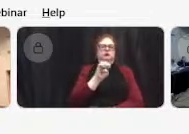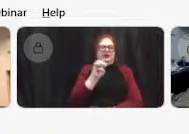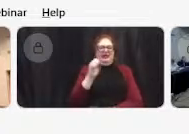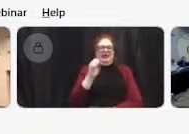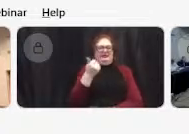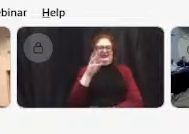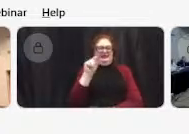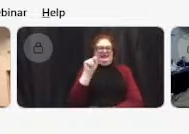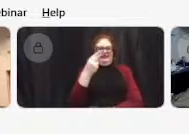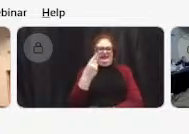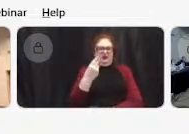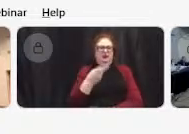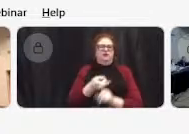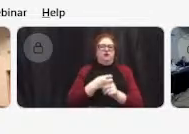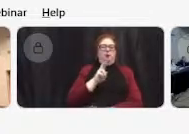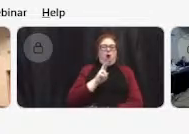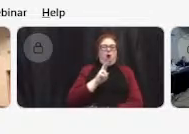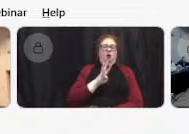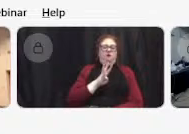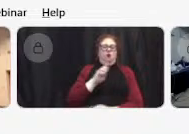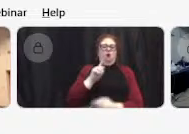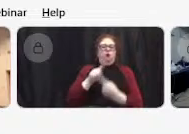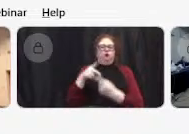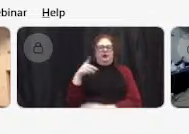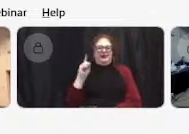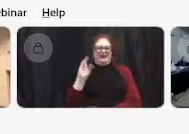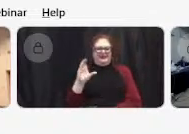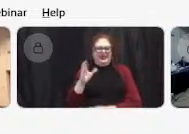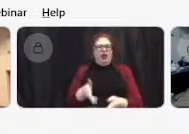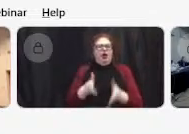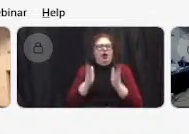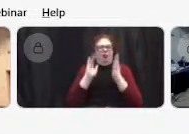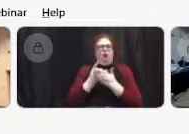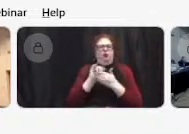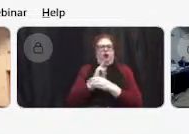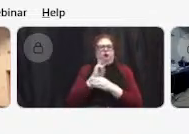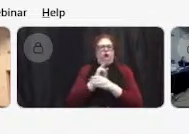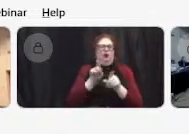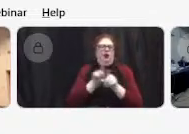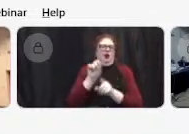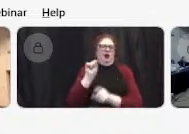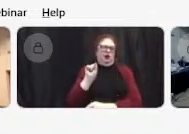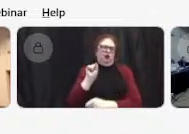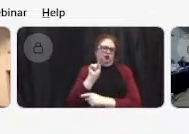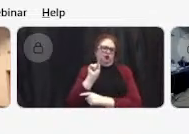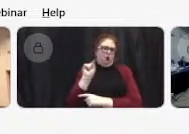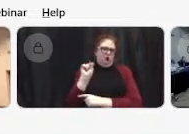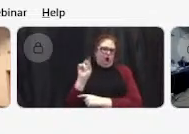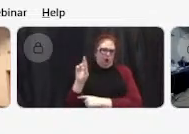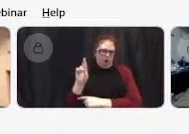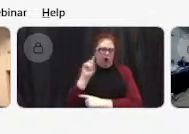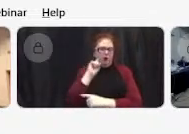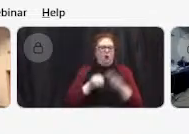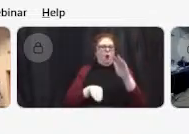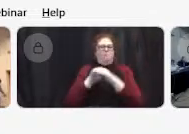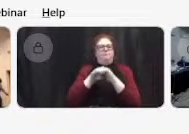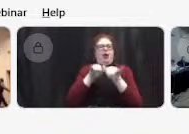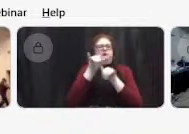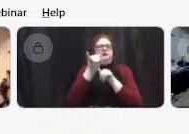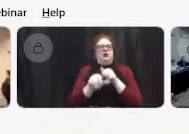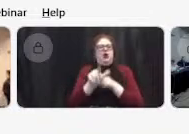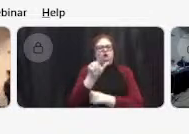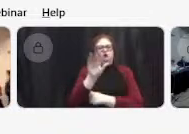to PDC to allow use of the property as a short-term rental 2 with a maximum stay of 29 days. The structure will be rented out as one